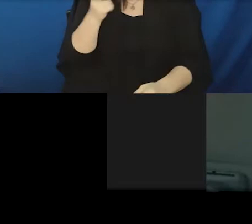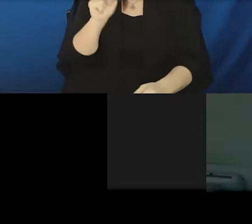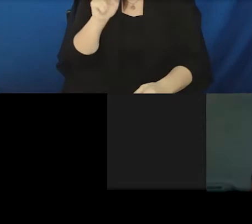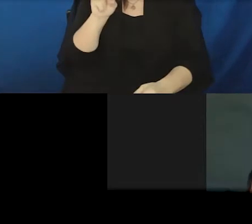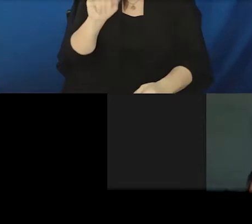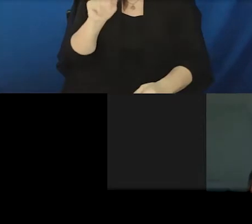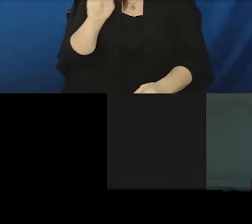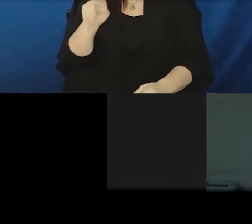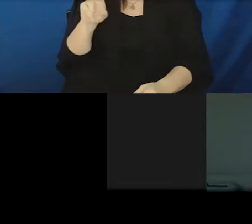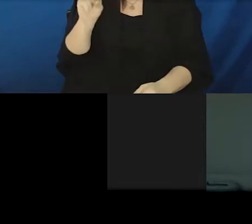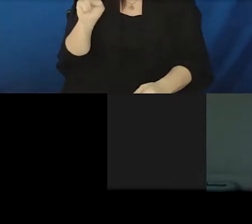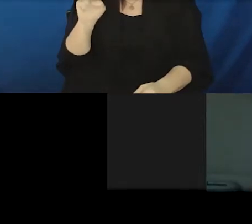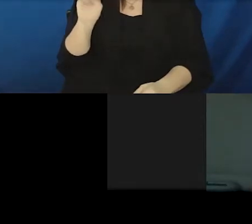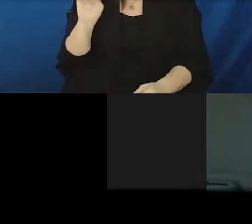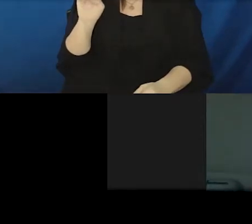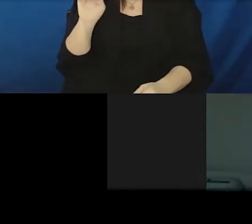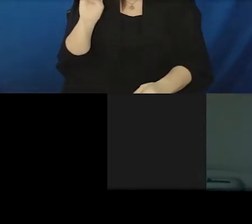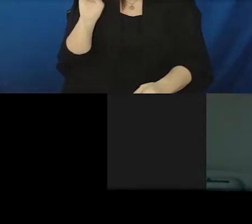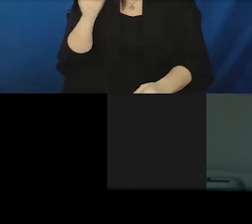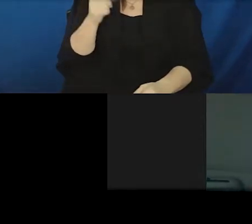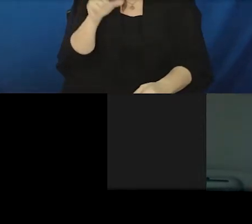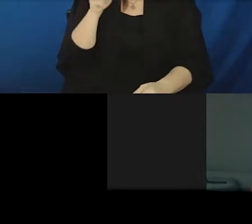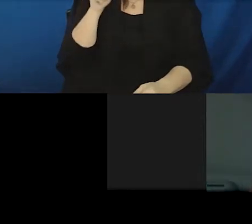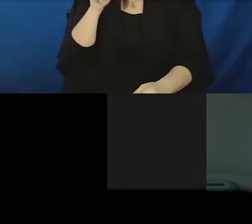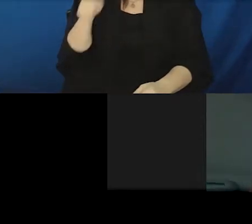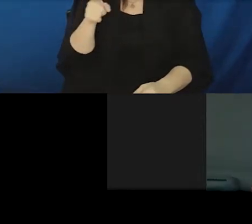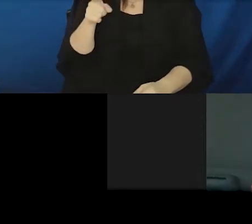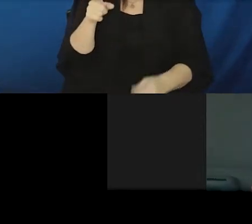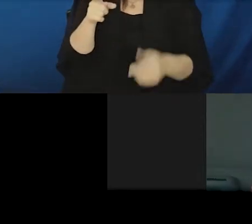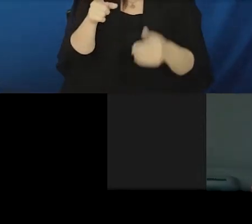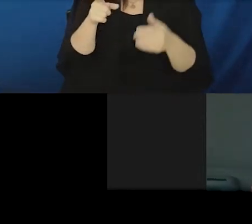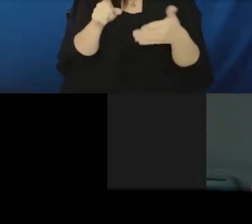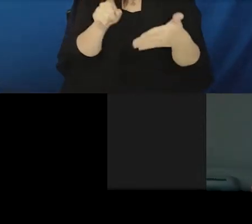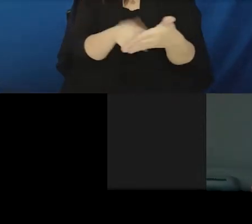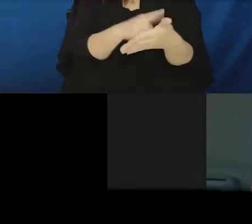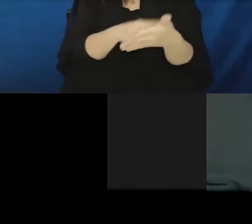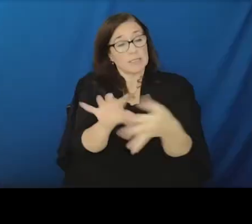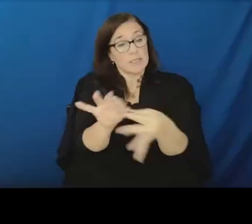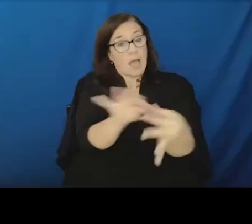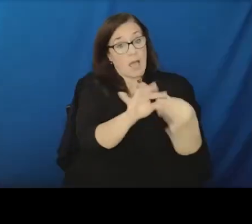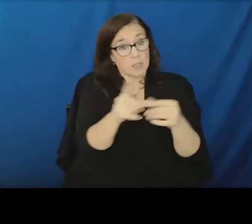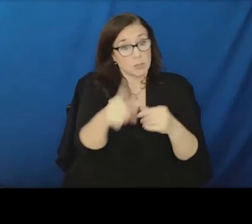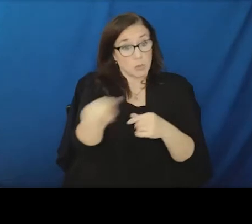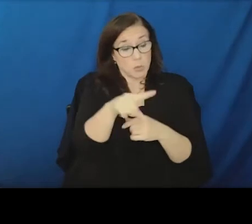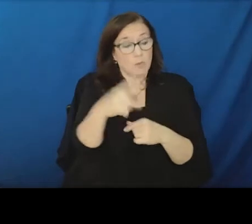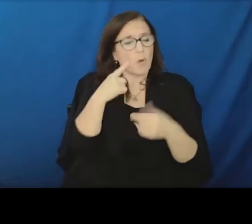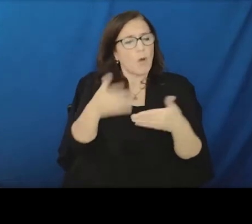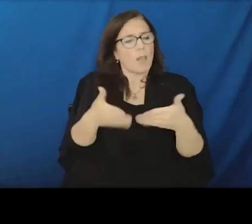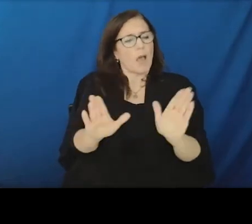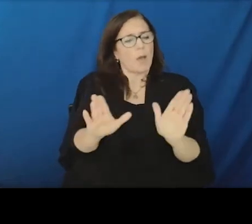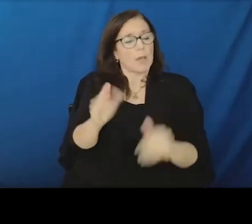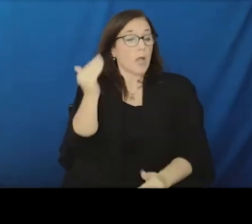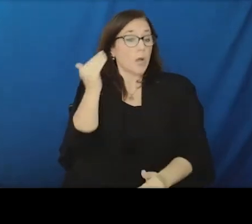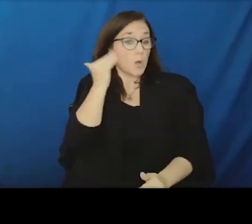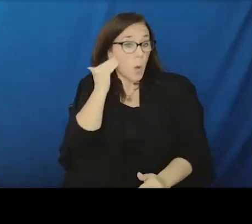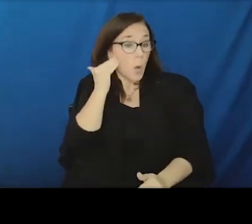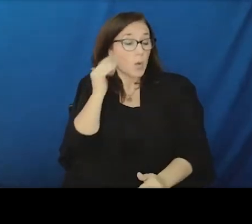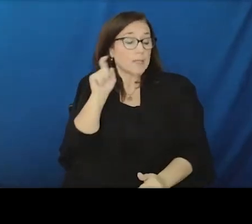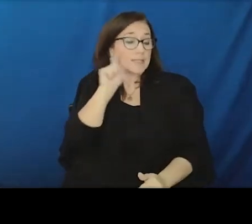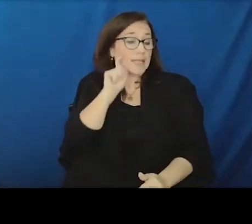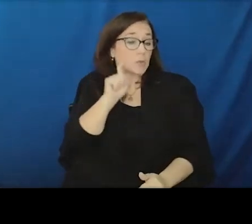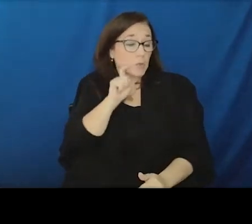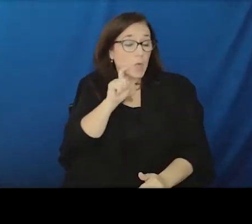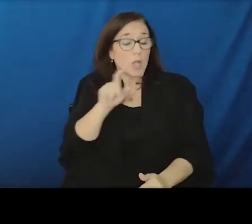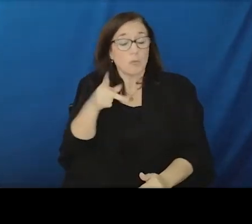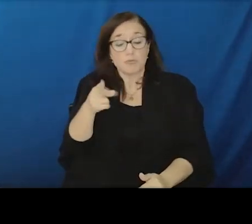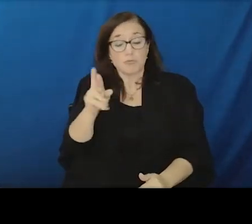Rosenberg publicly criticized you for allowing a known sexual predator to be on campus among students,